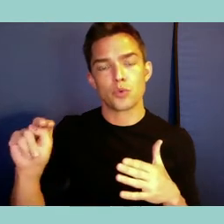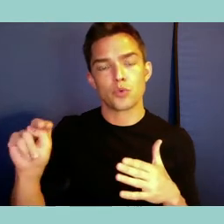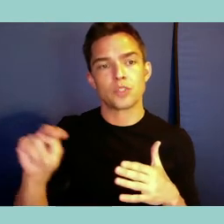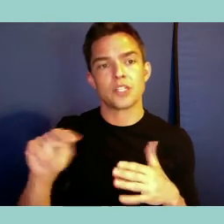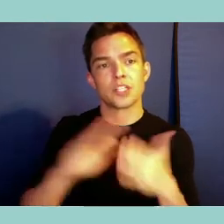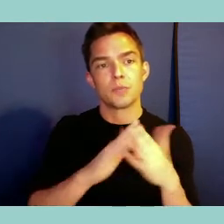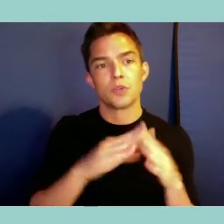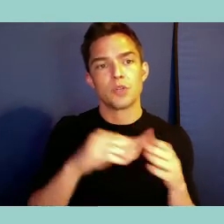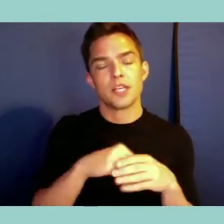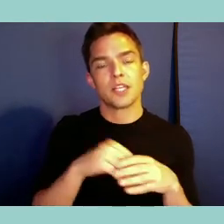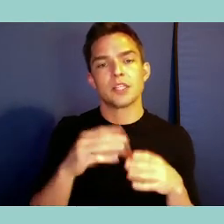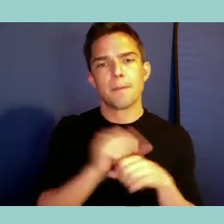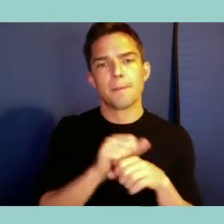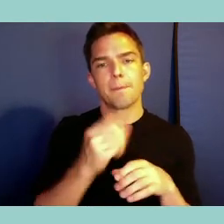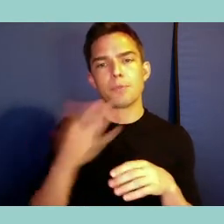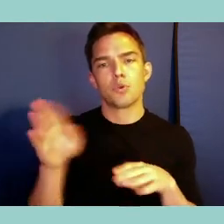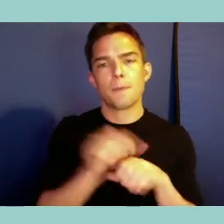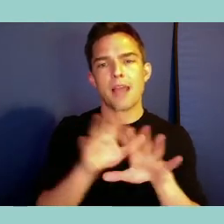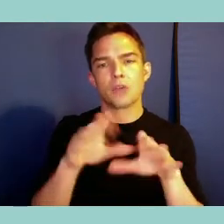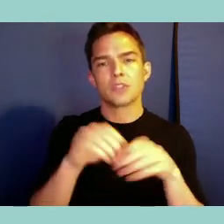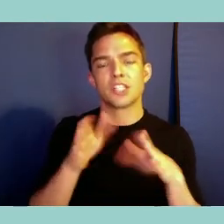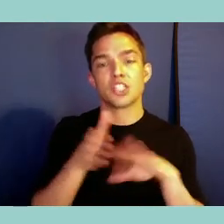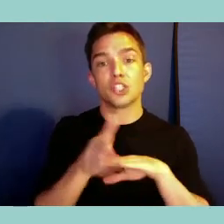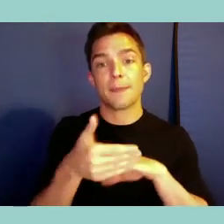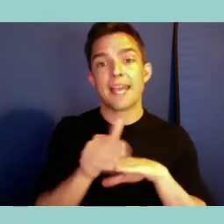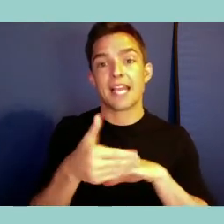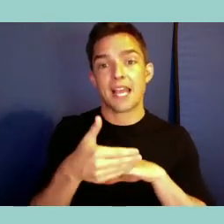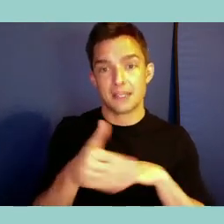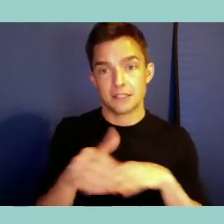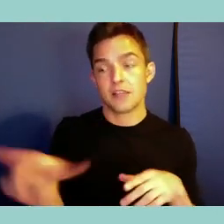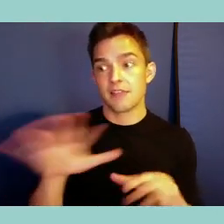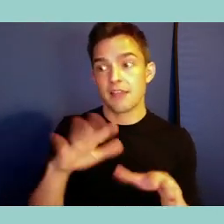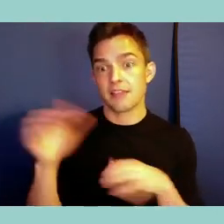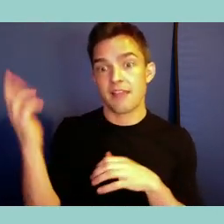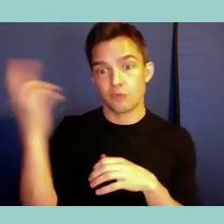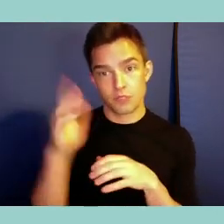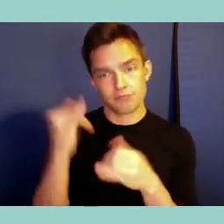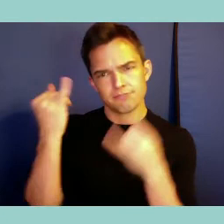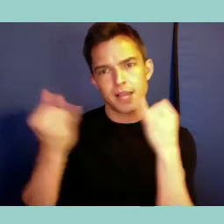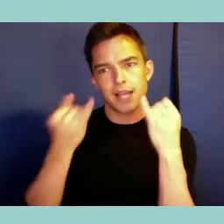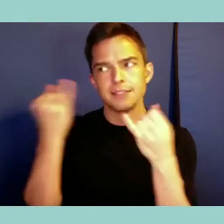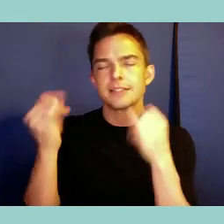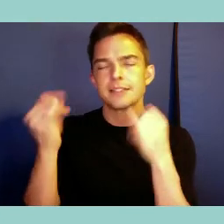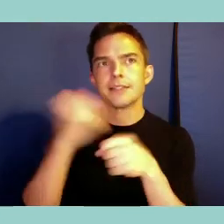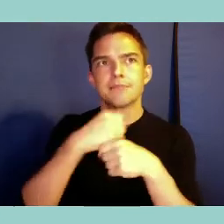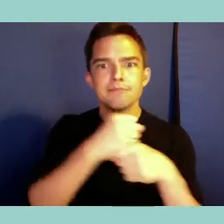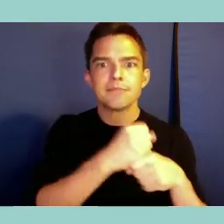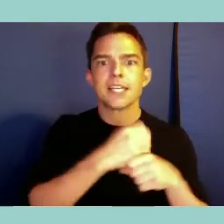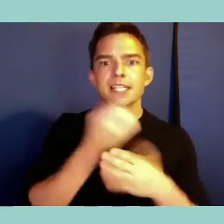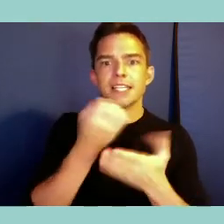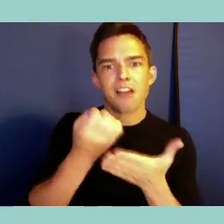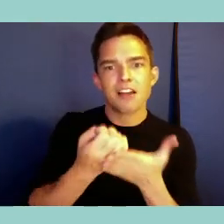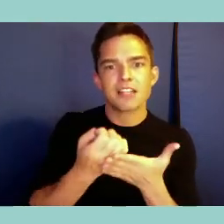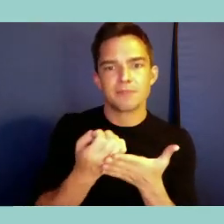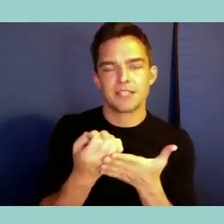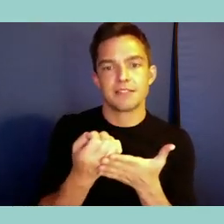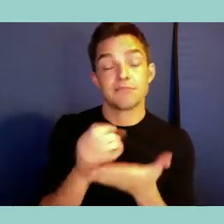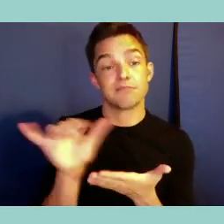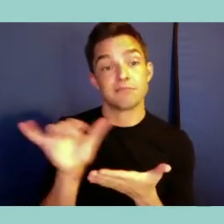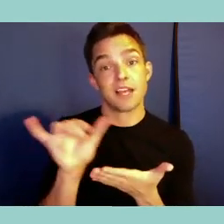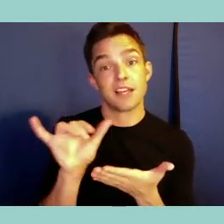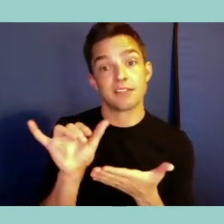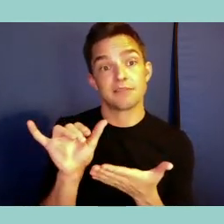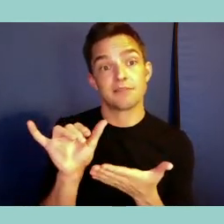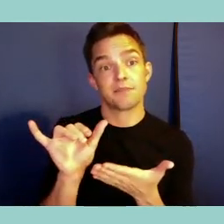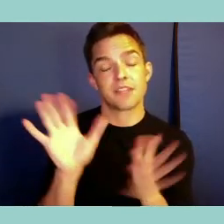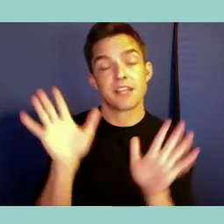Blue Mountains in Jamaica. They left because they had ideas to produce an economy like